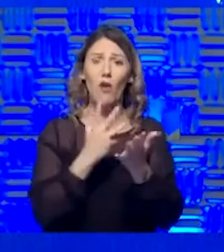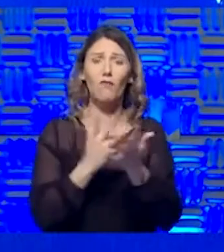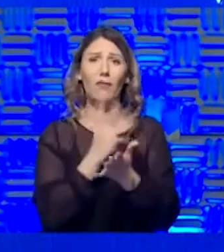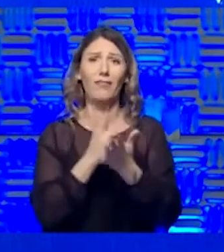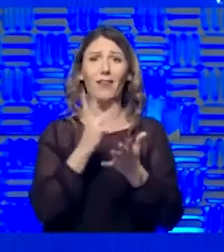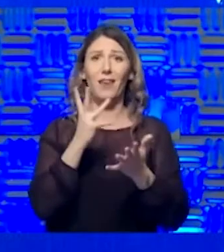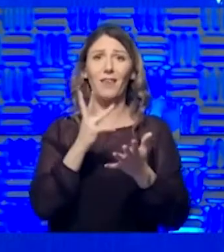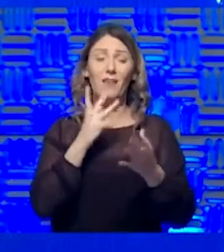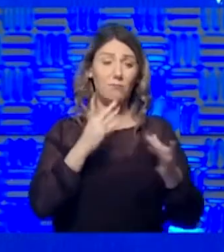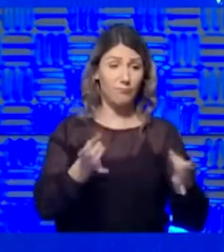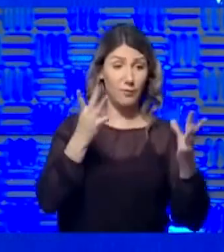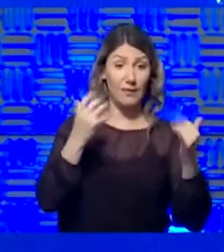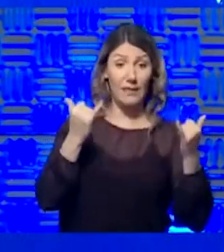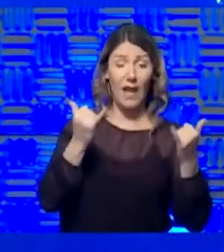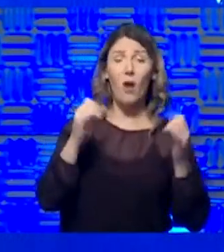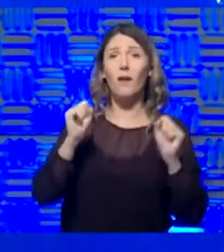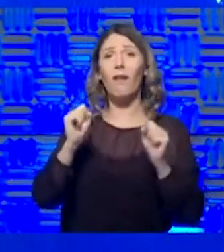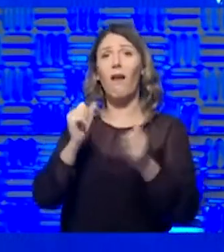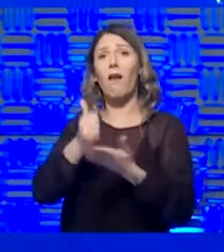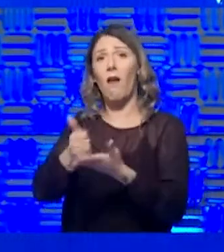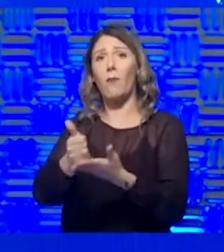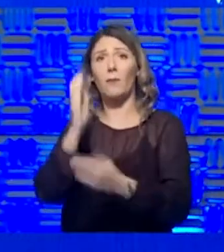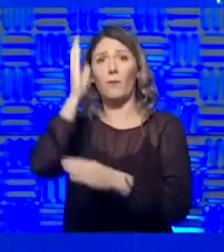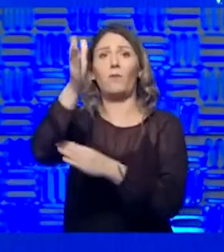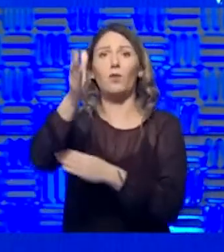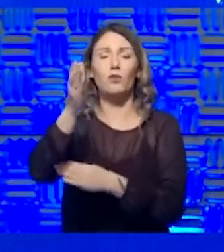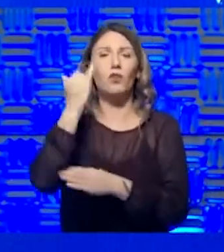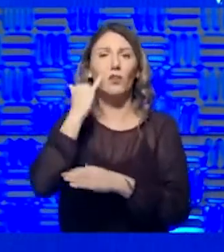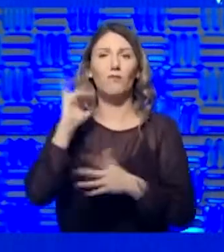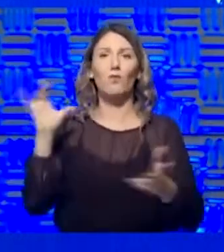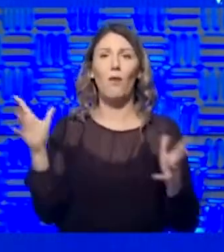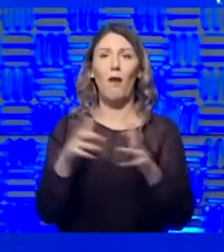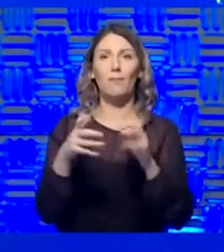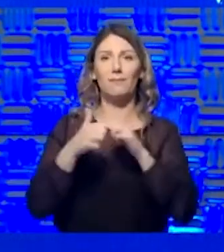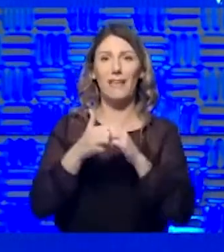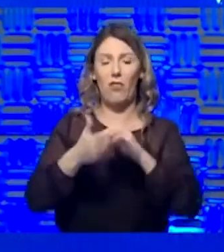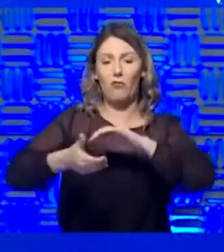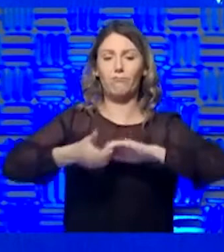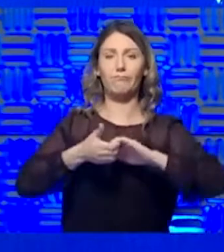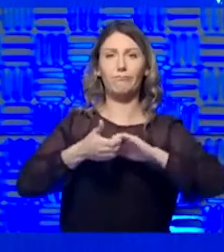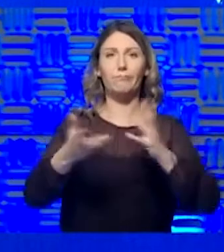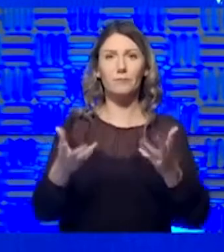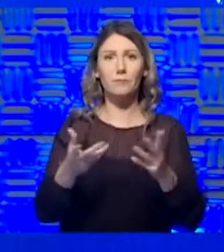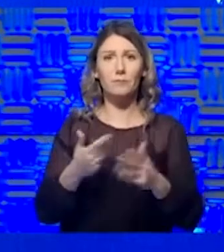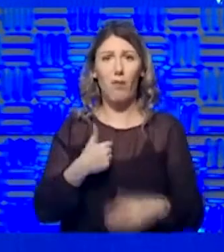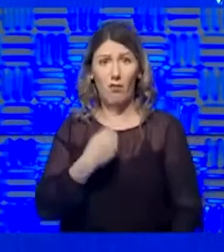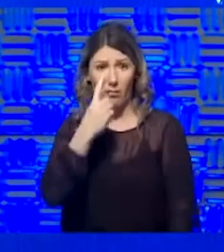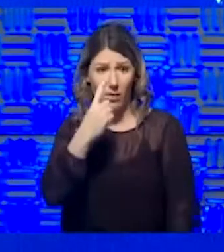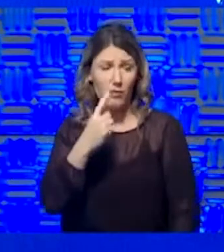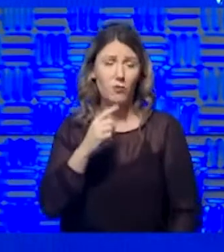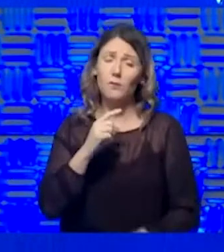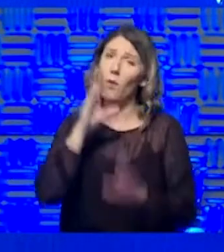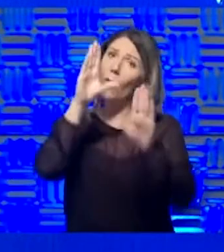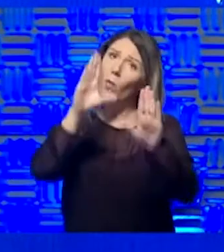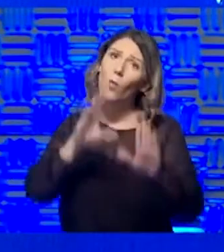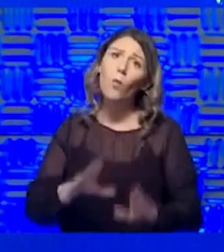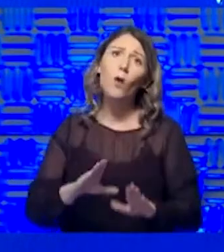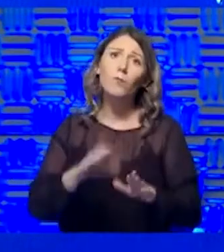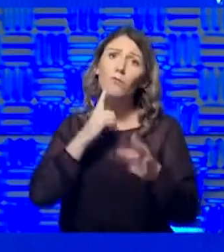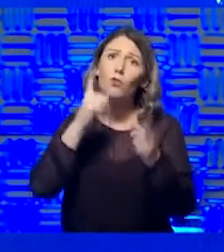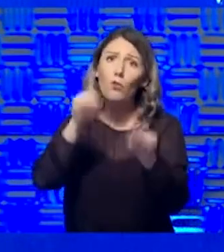future. So I do think it's going to help us in the long run. You know, I think if there's been an unprecedented degree of cooperation